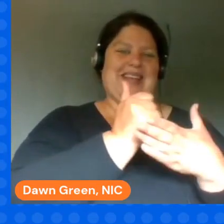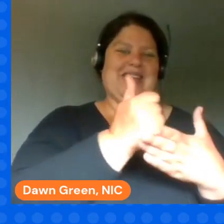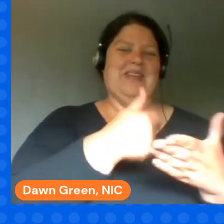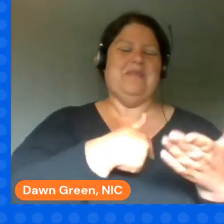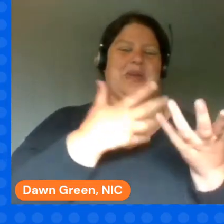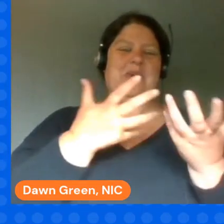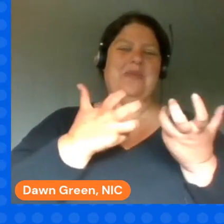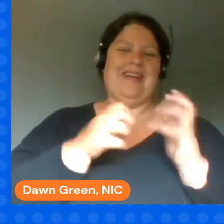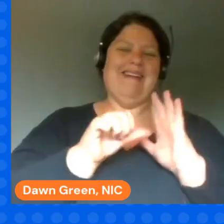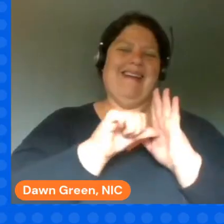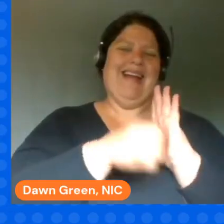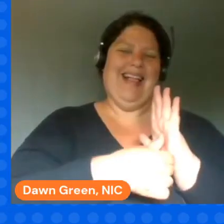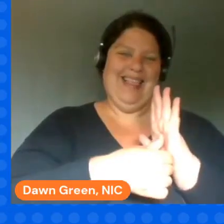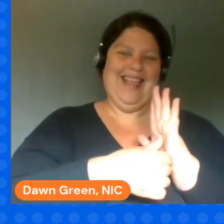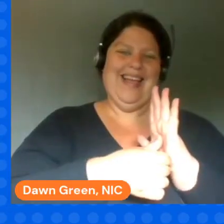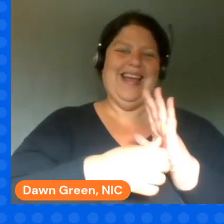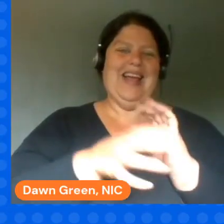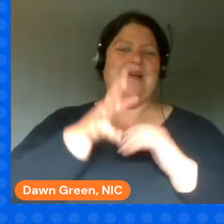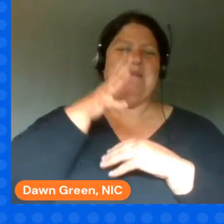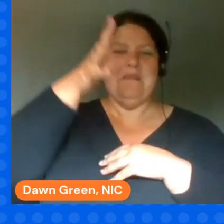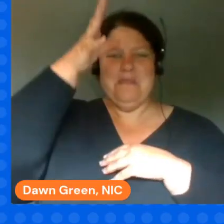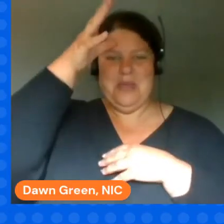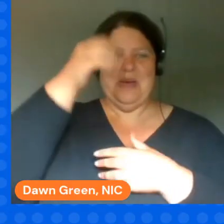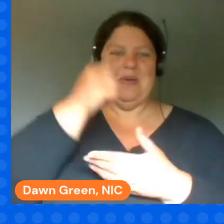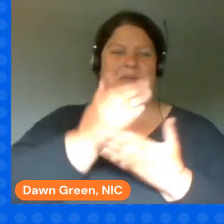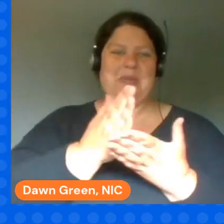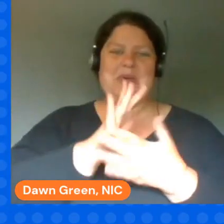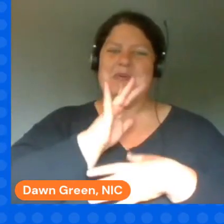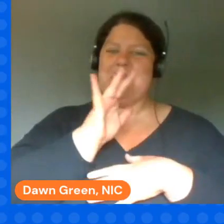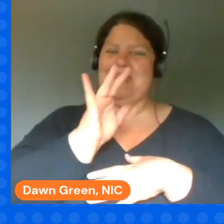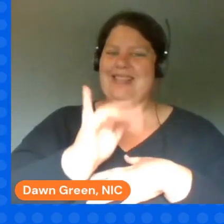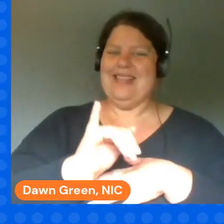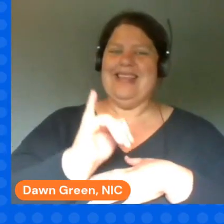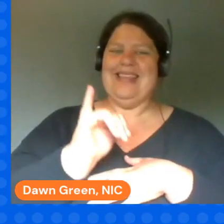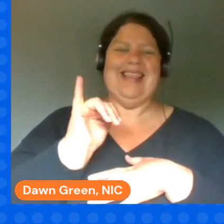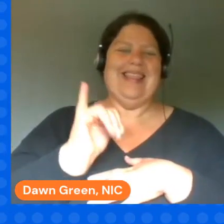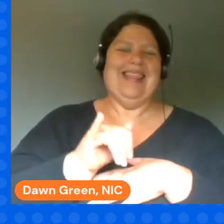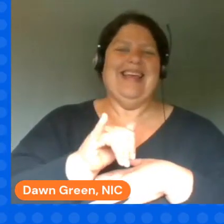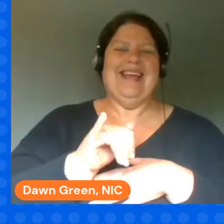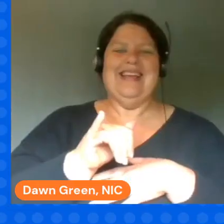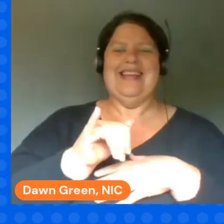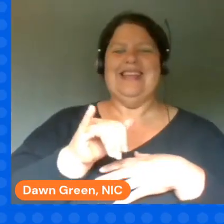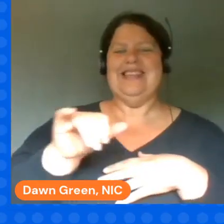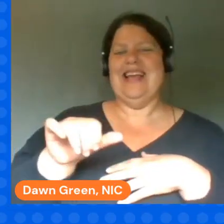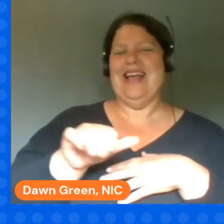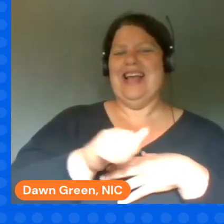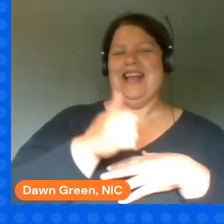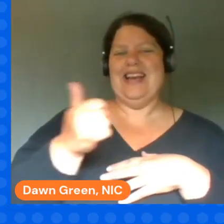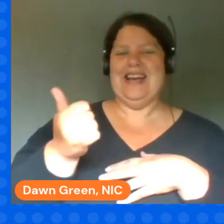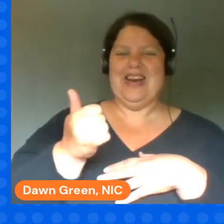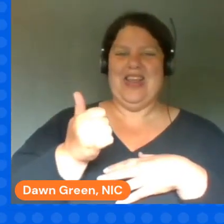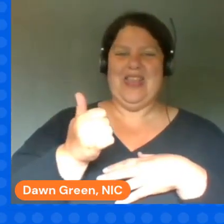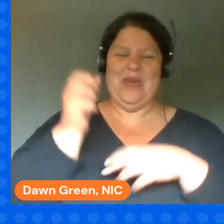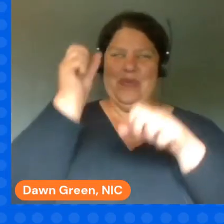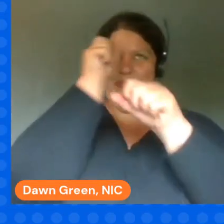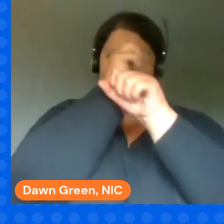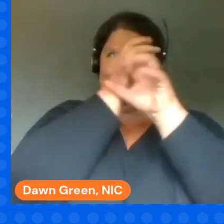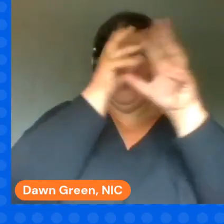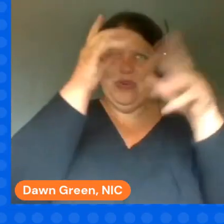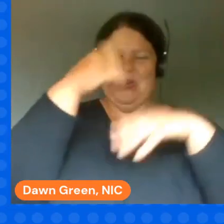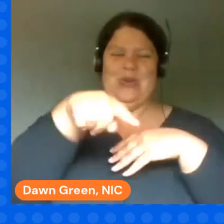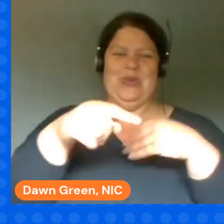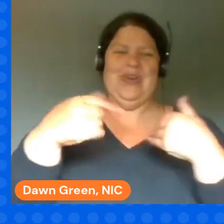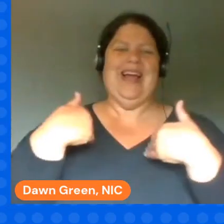highlight the parents part. It's like, it's another, I think it's another vision that you all had, like in the beginning